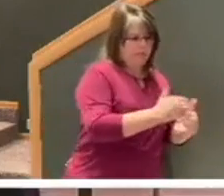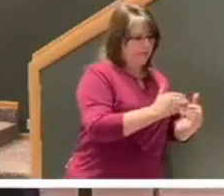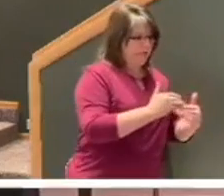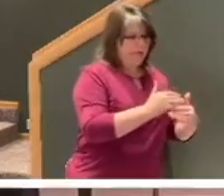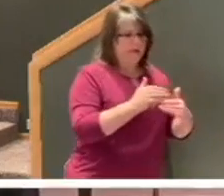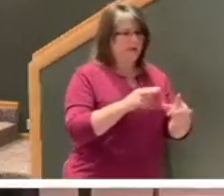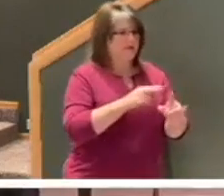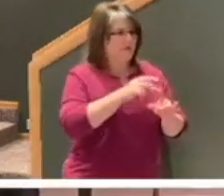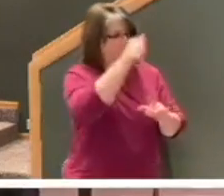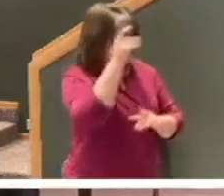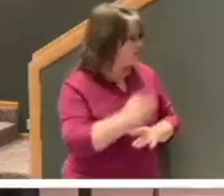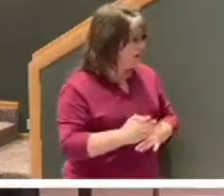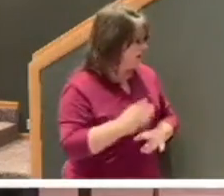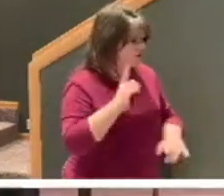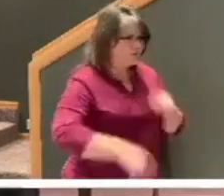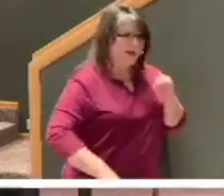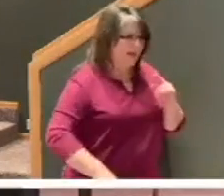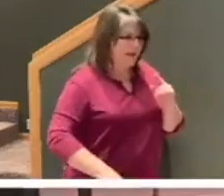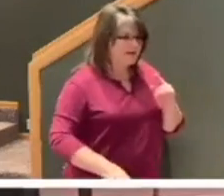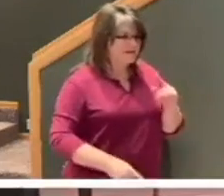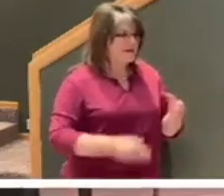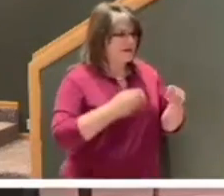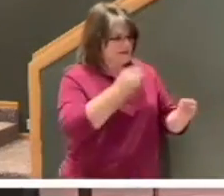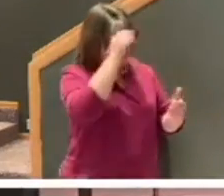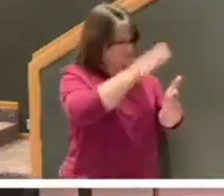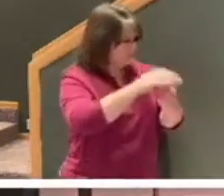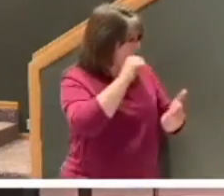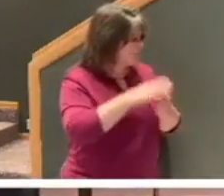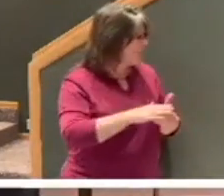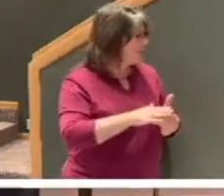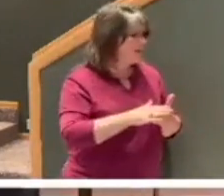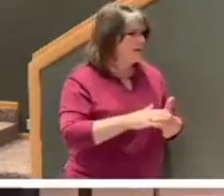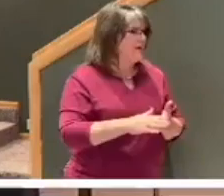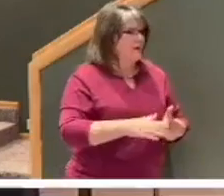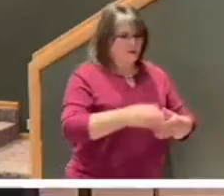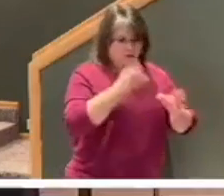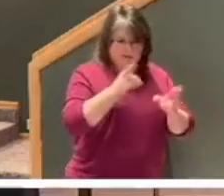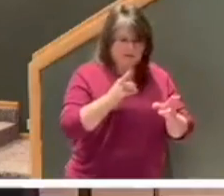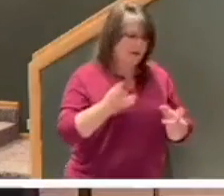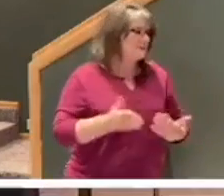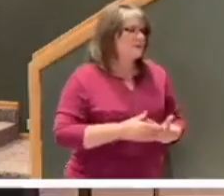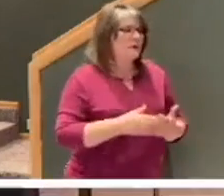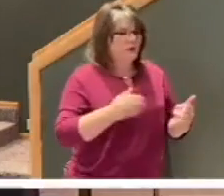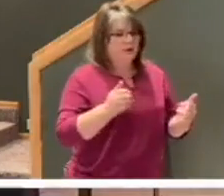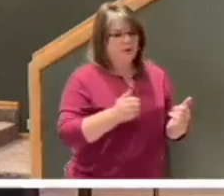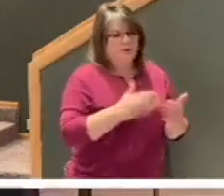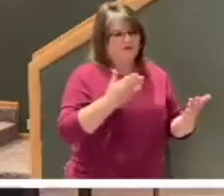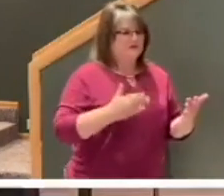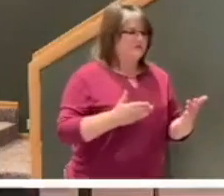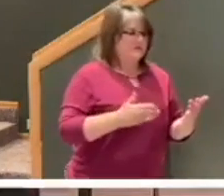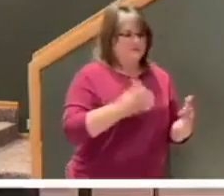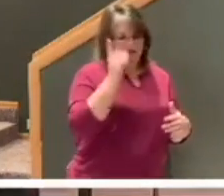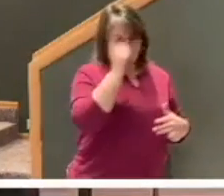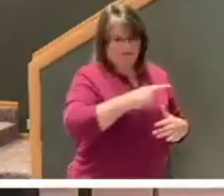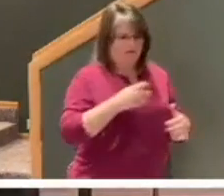view of God. You cannot give your husband unconditional respect with a superficial connection to Jesus. You just can't do